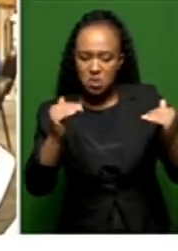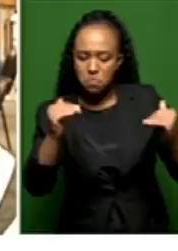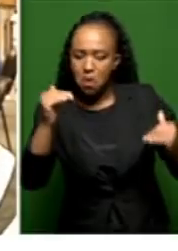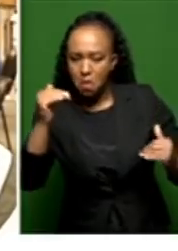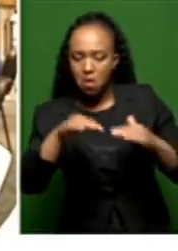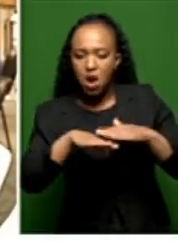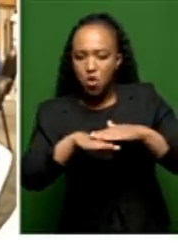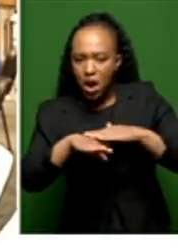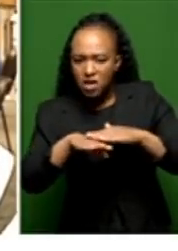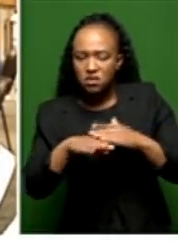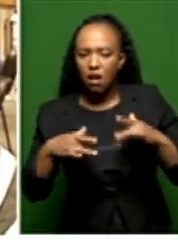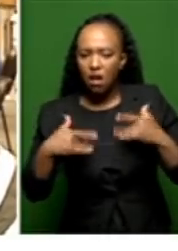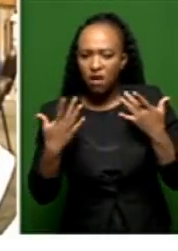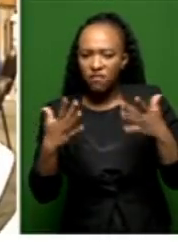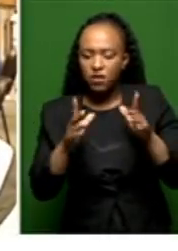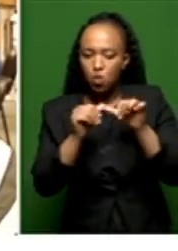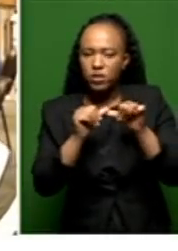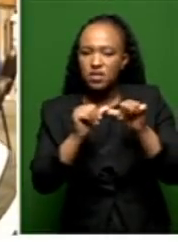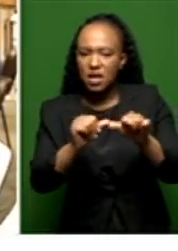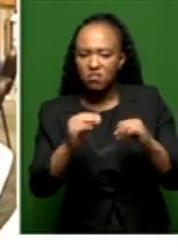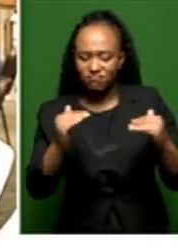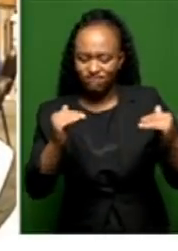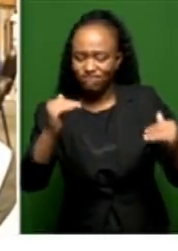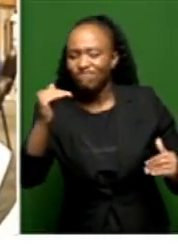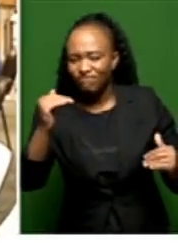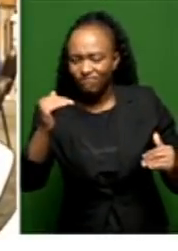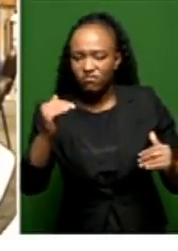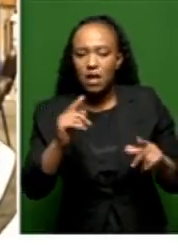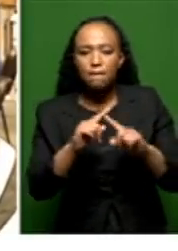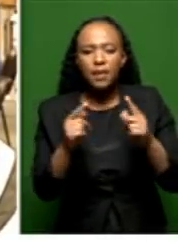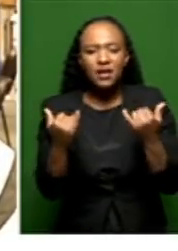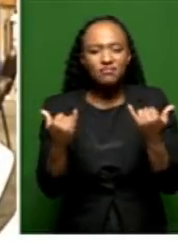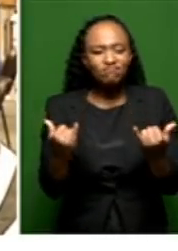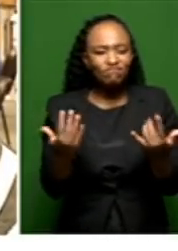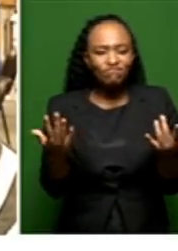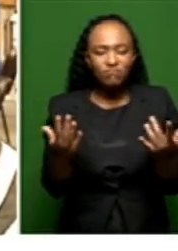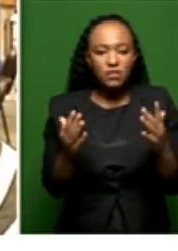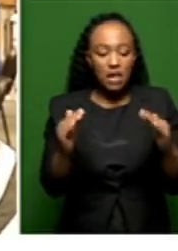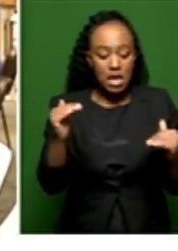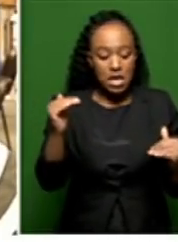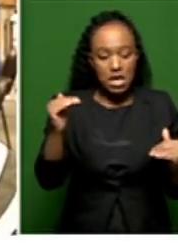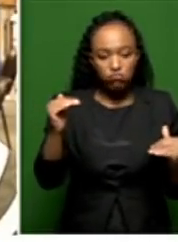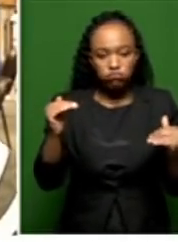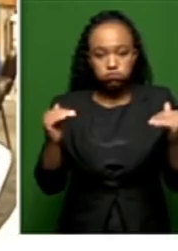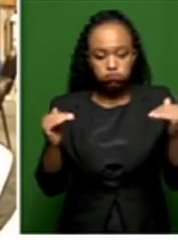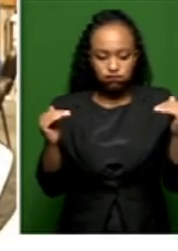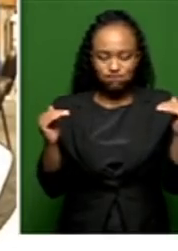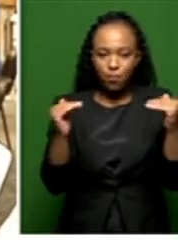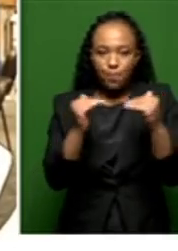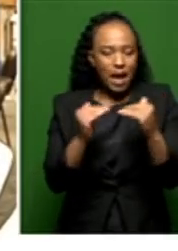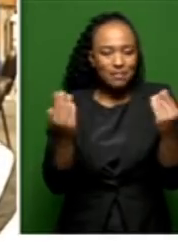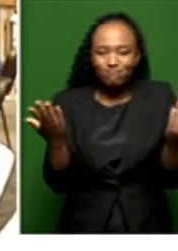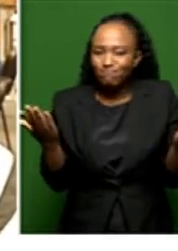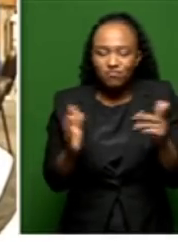racial lines and continues to be based on racial lines. They failed to deliver equality. They failed to bring